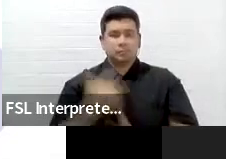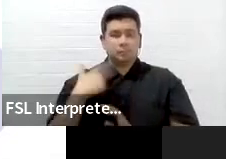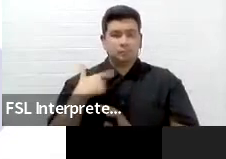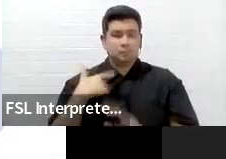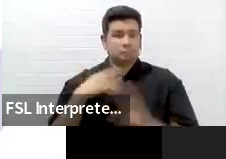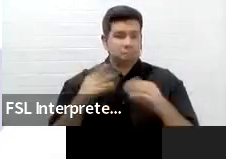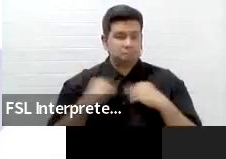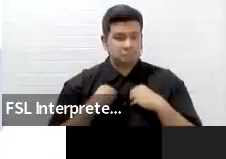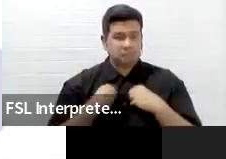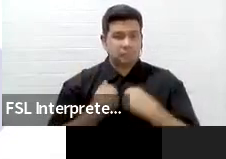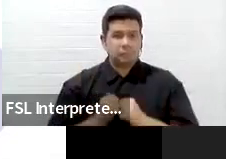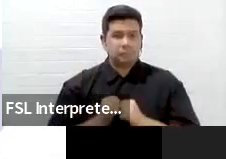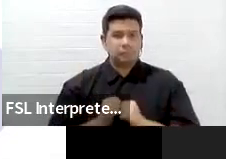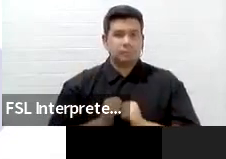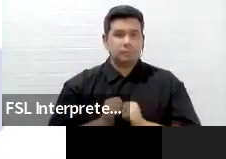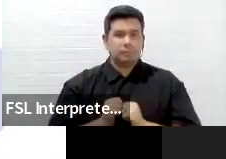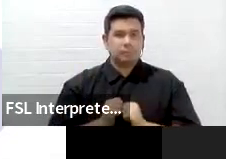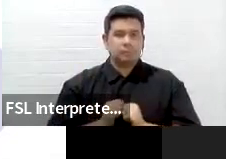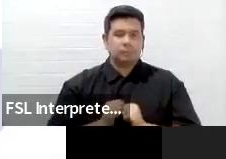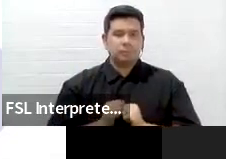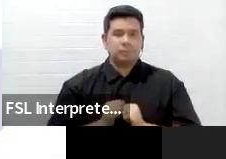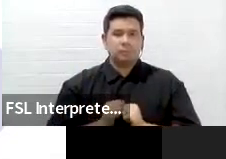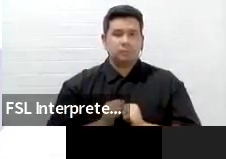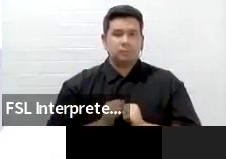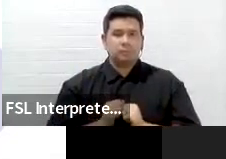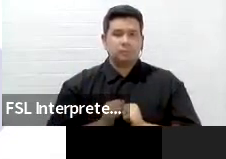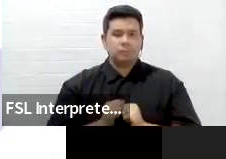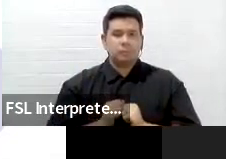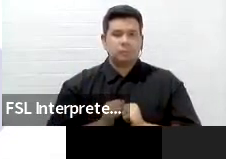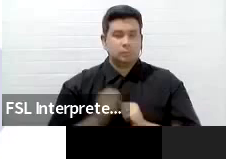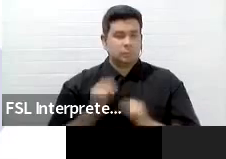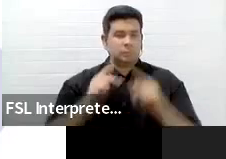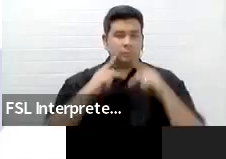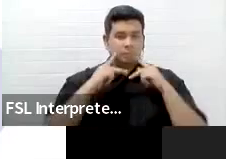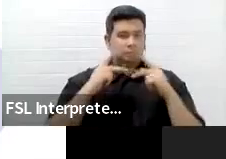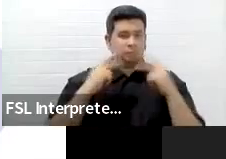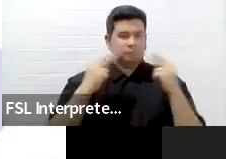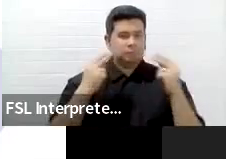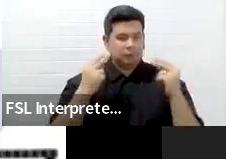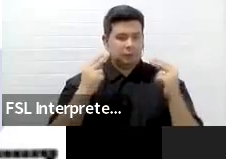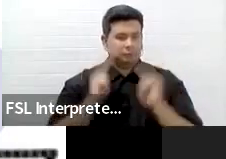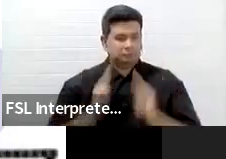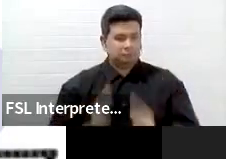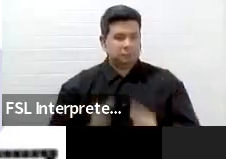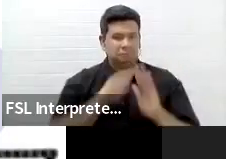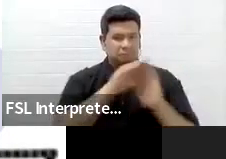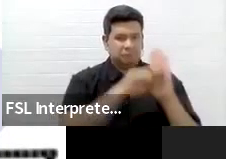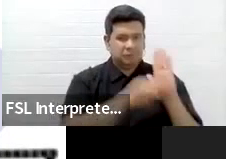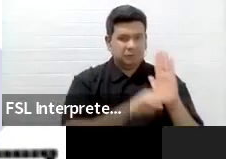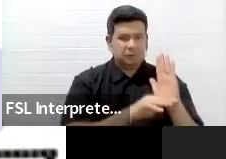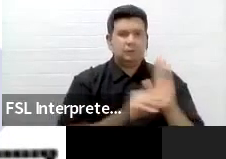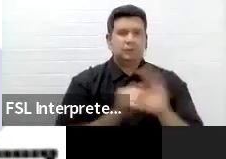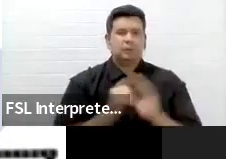acceptability amongst the population vis-a-vis the public health protocols being